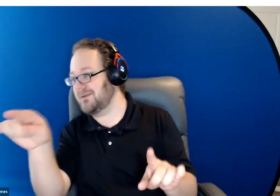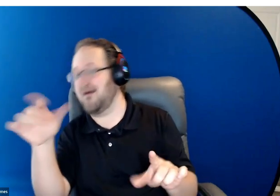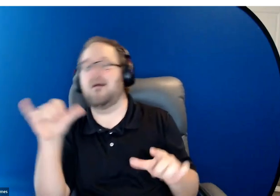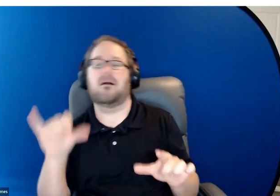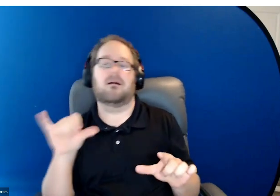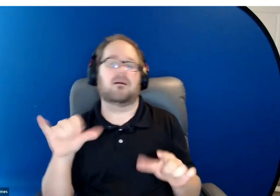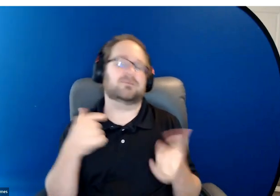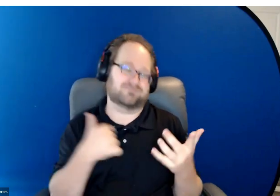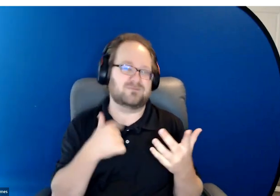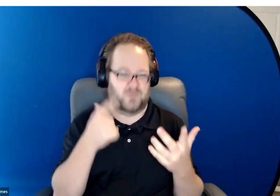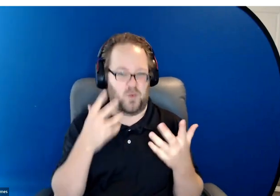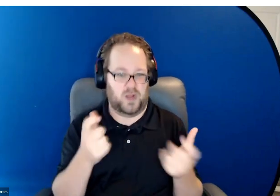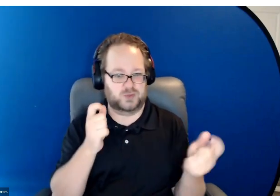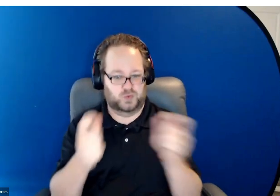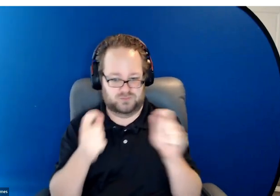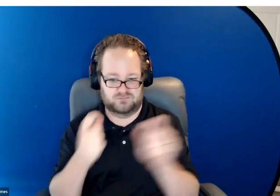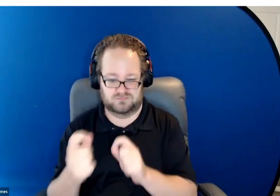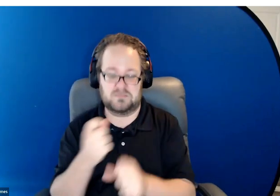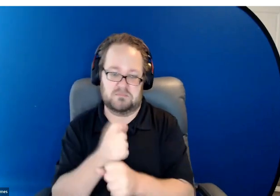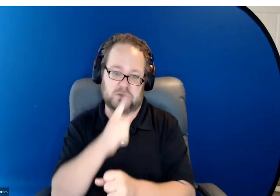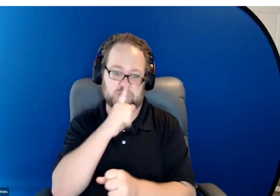adults. Next slide.